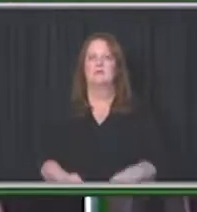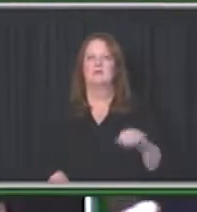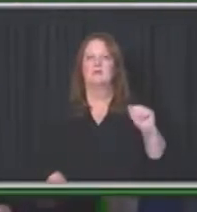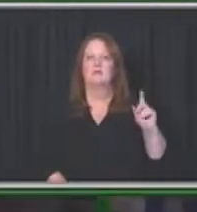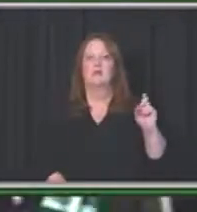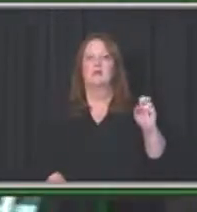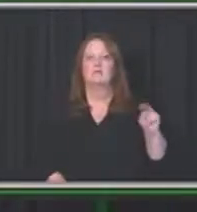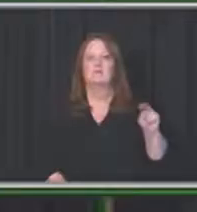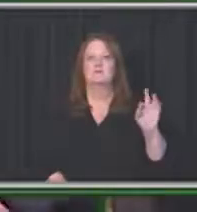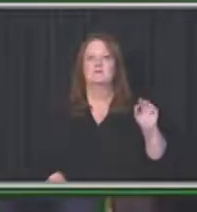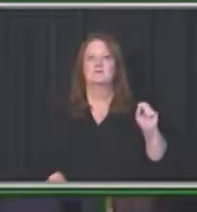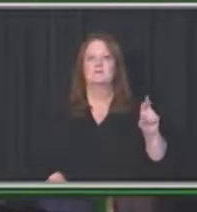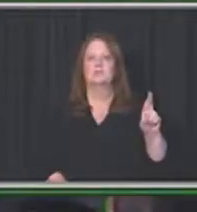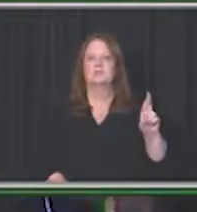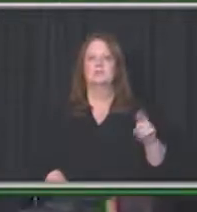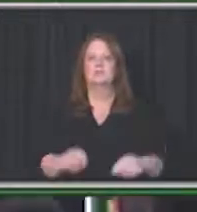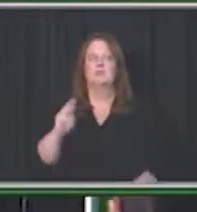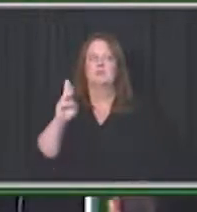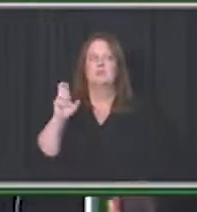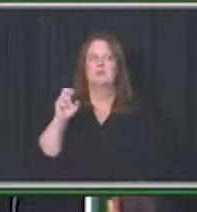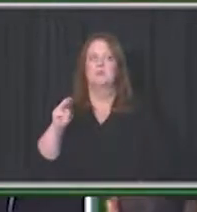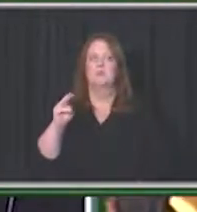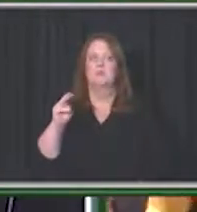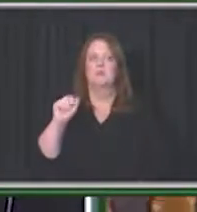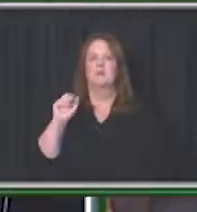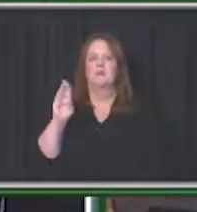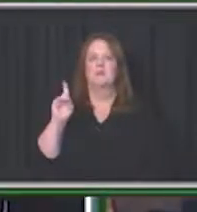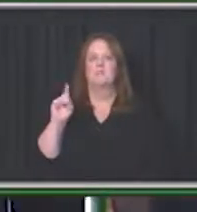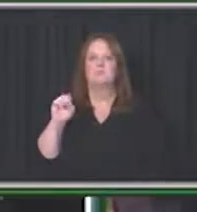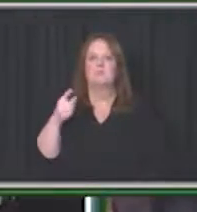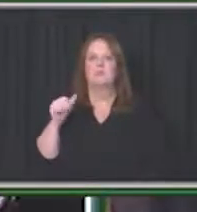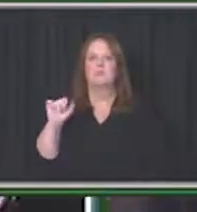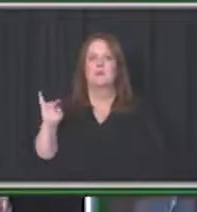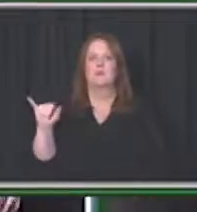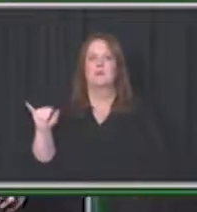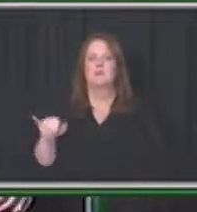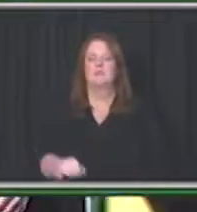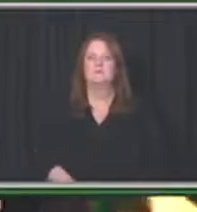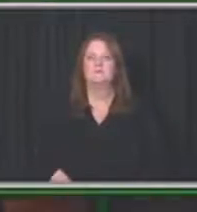Addison Fisher. Miriam Abdelghani.